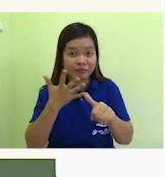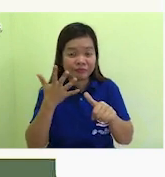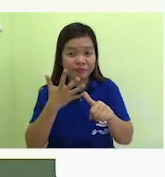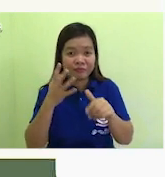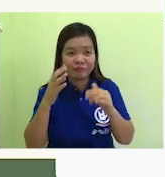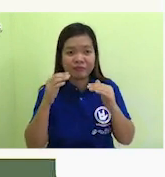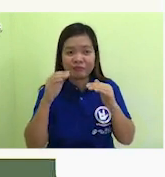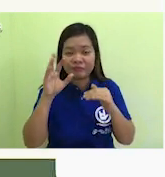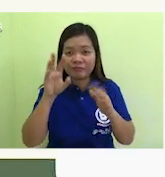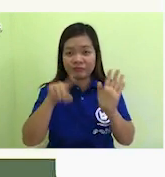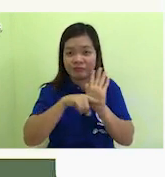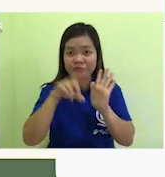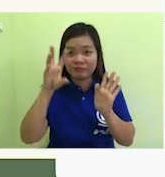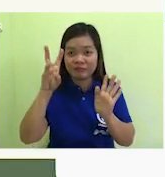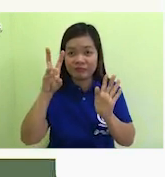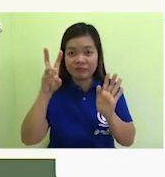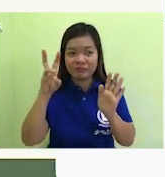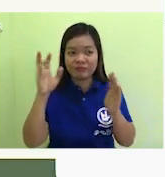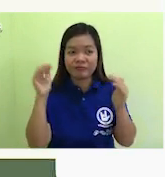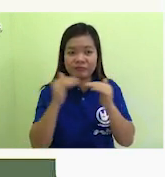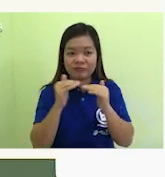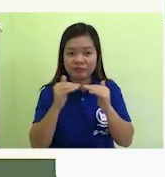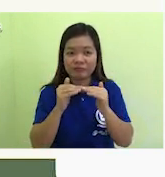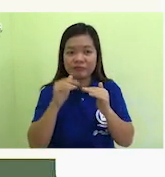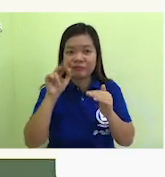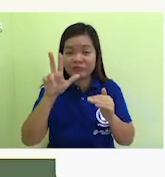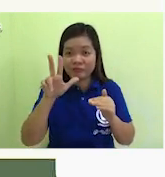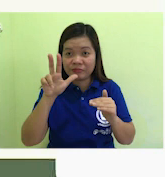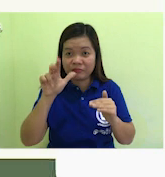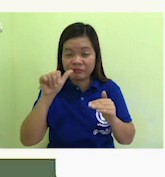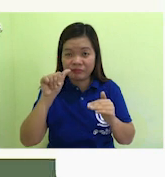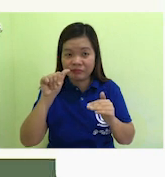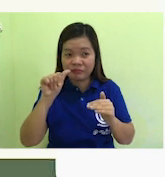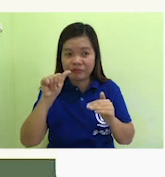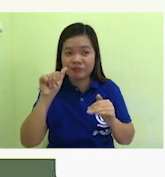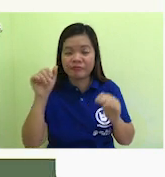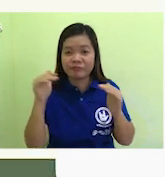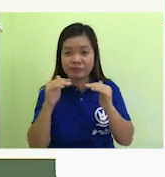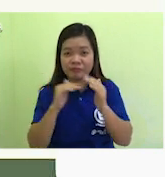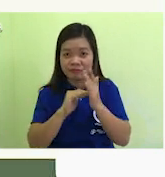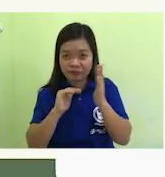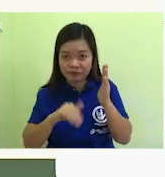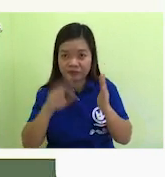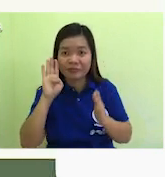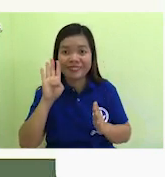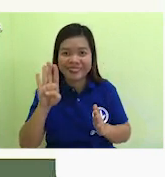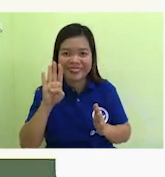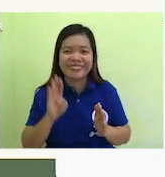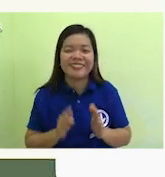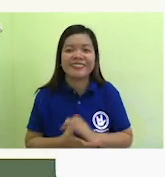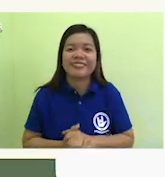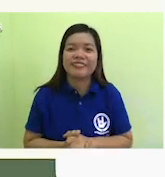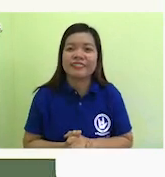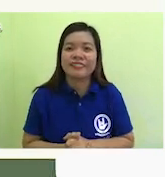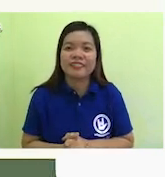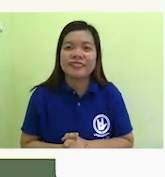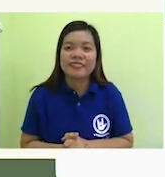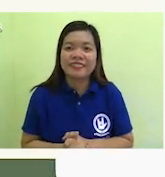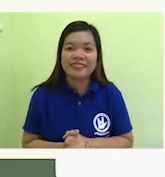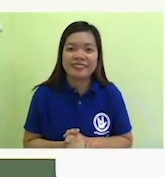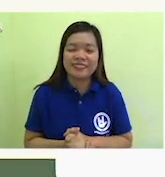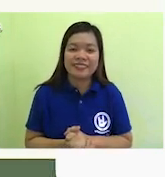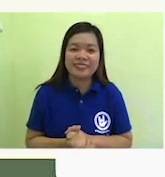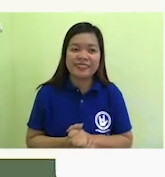fifth equation, which is negative 6 equals negative 3a minus